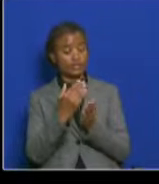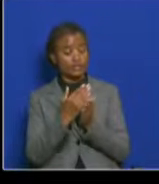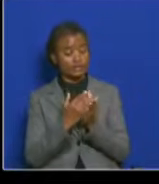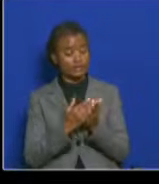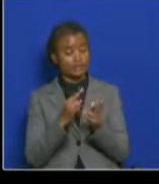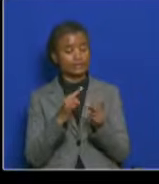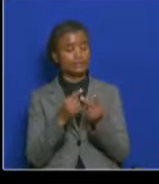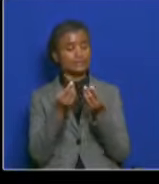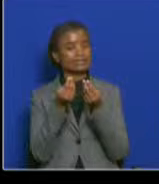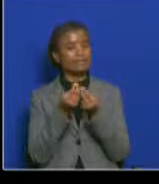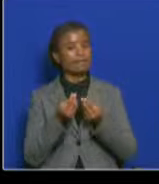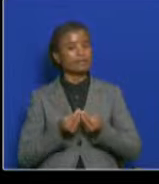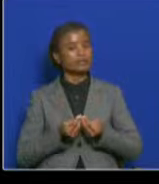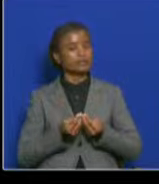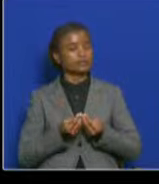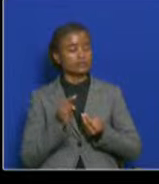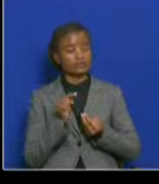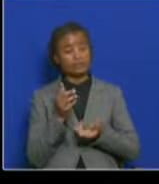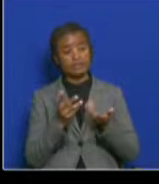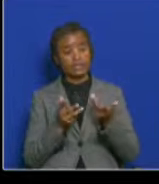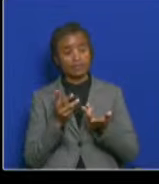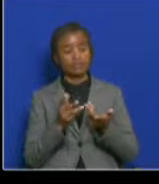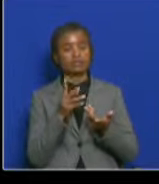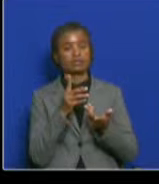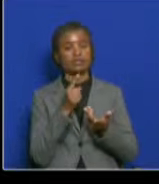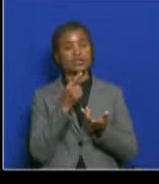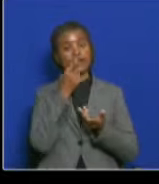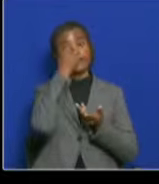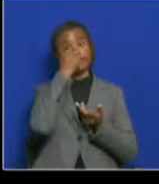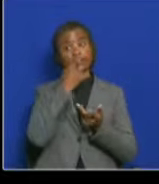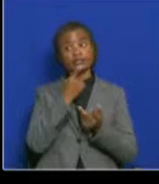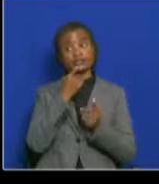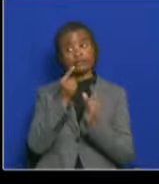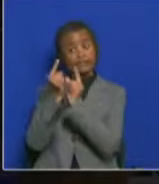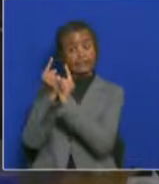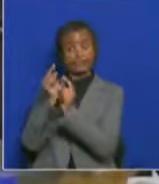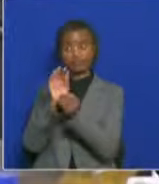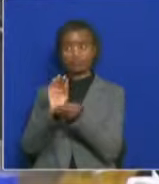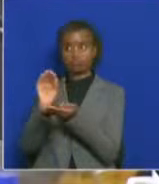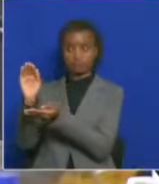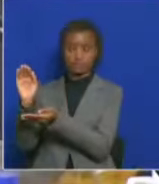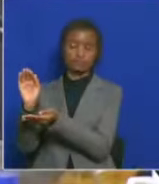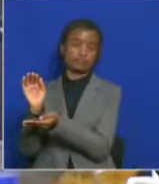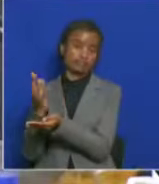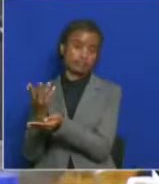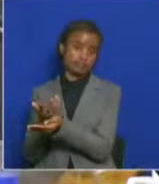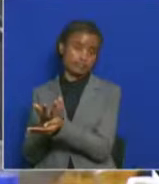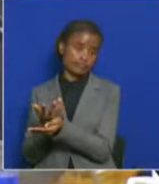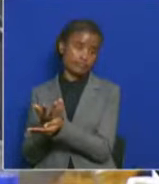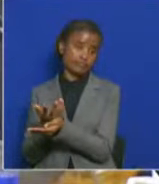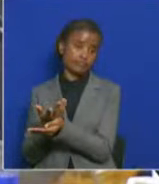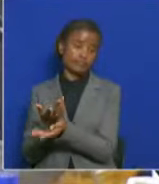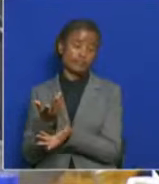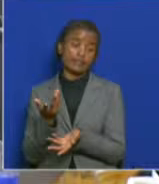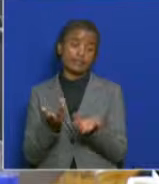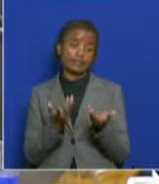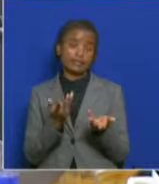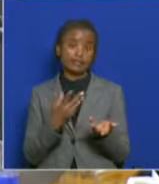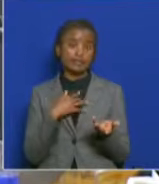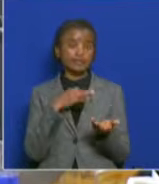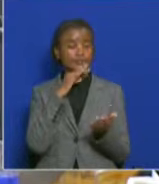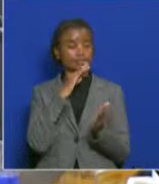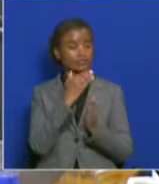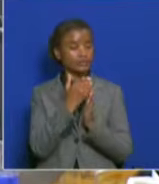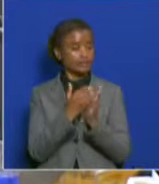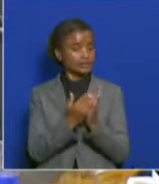physically, obviously. So he's reporting that he received the samples. I can only put two and two together there. They came with the